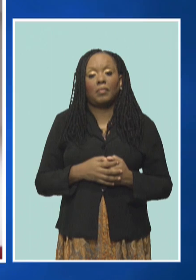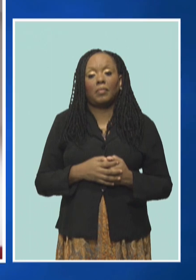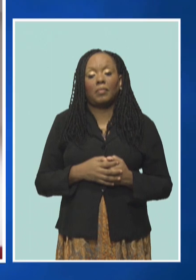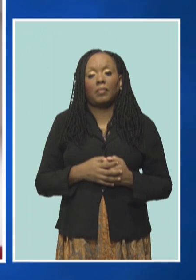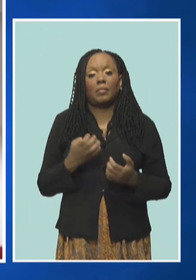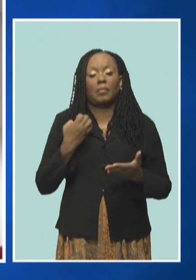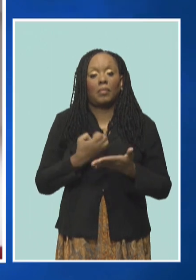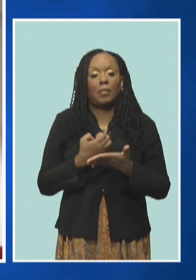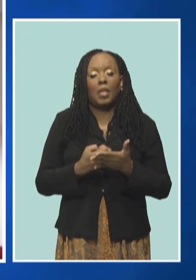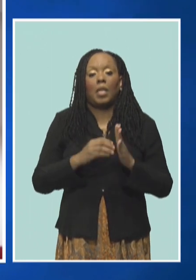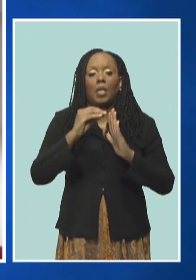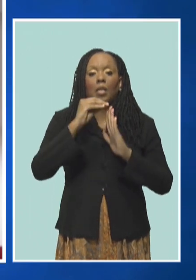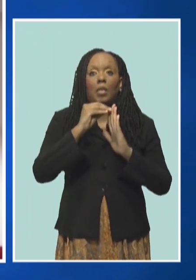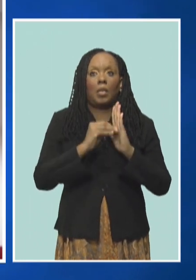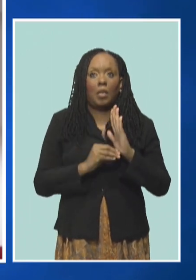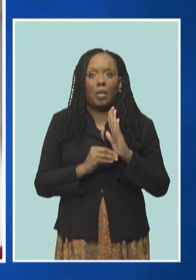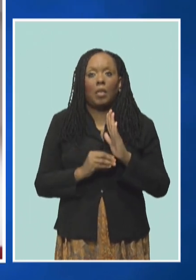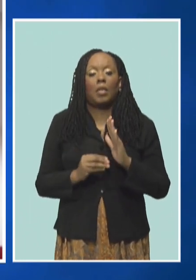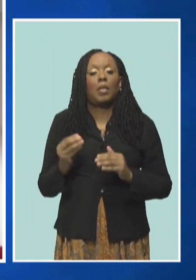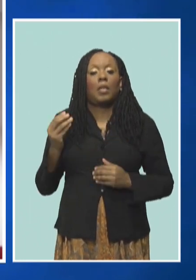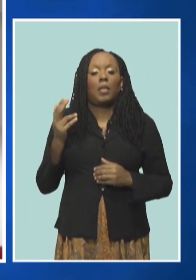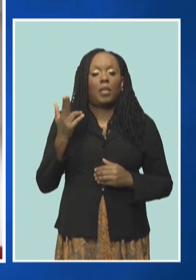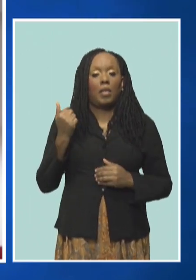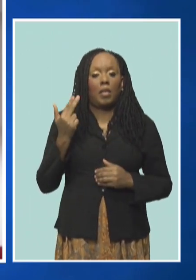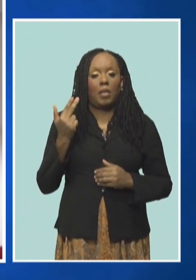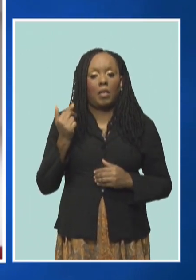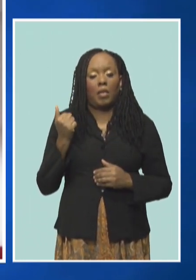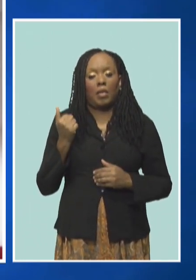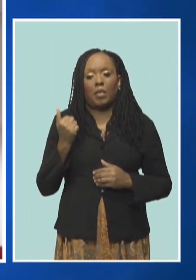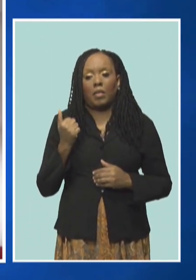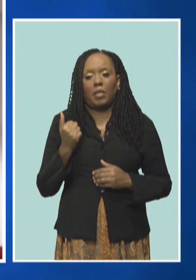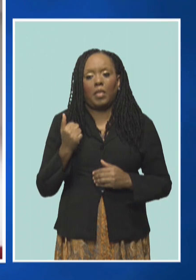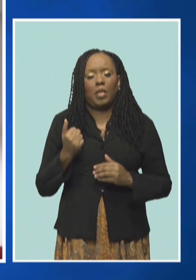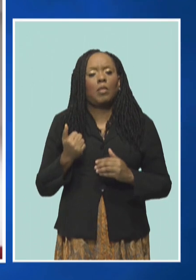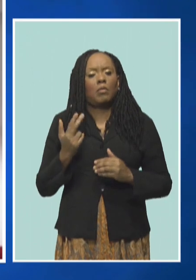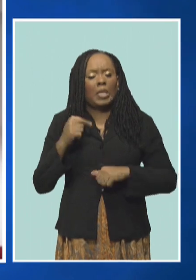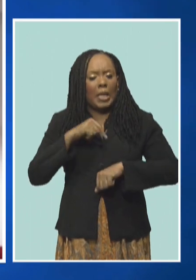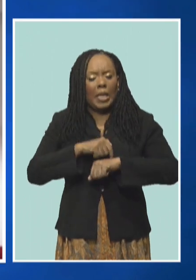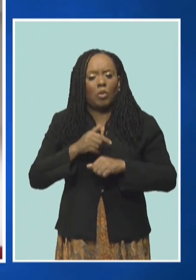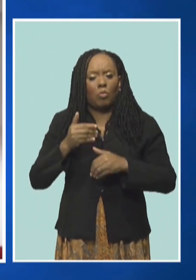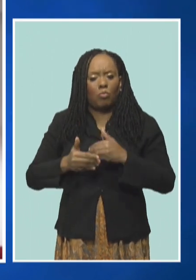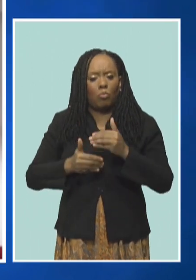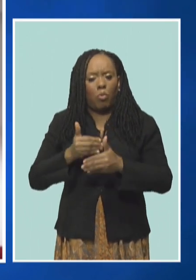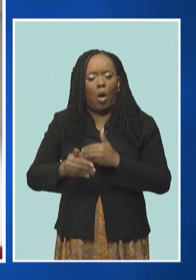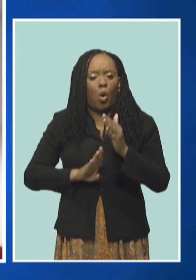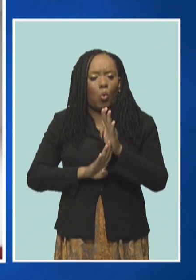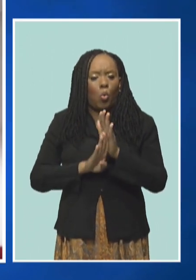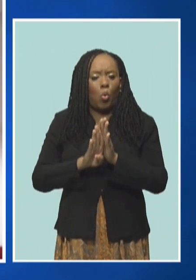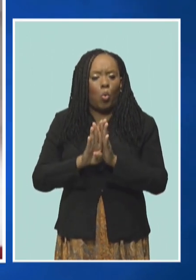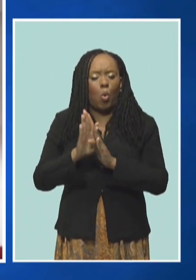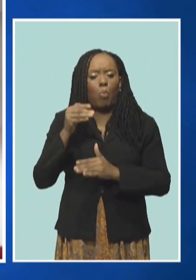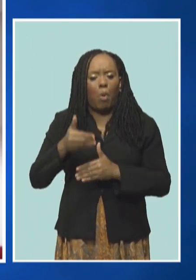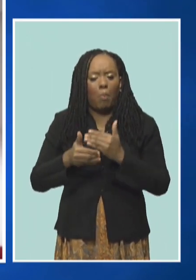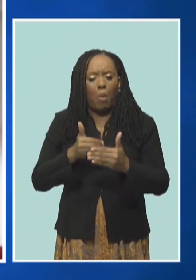13 consecutive quarters of positive growth. By a number of indicators, the economy is doing